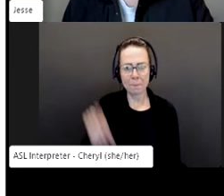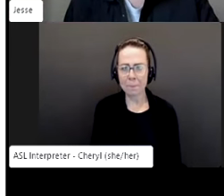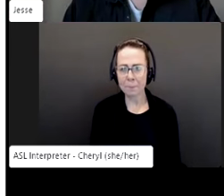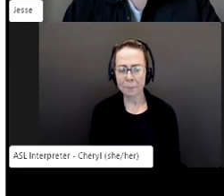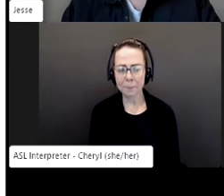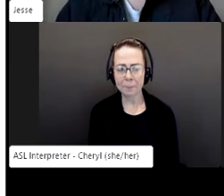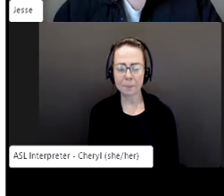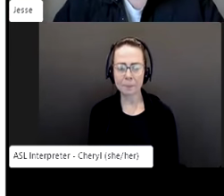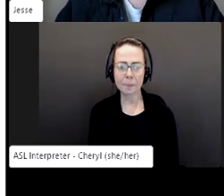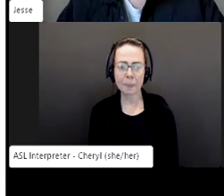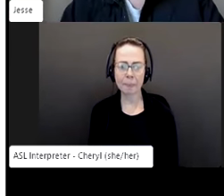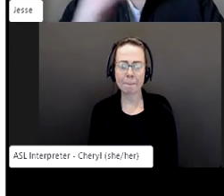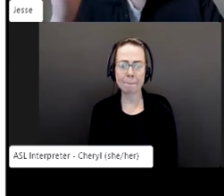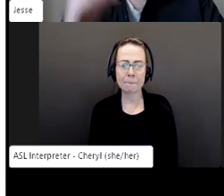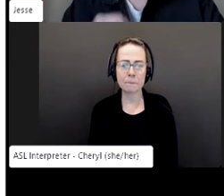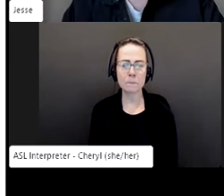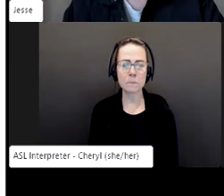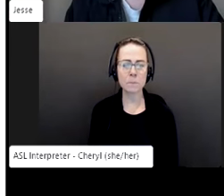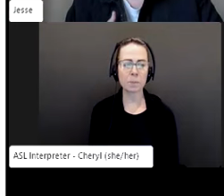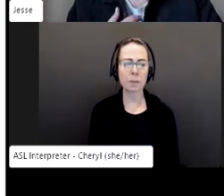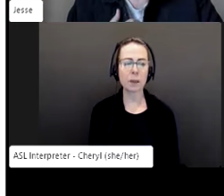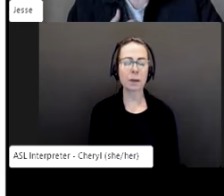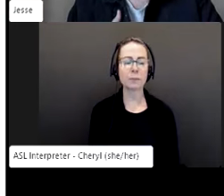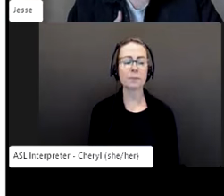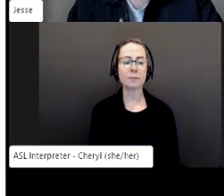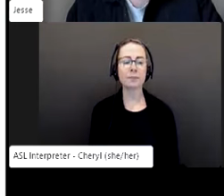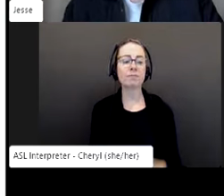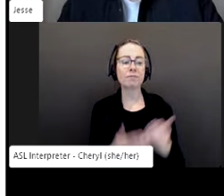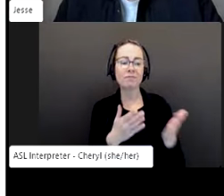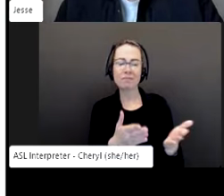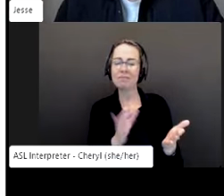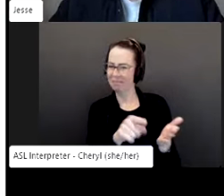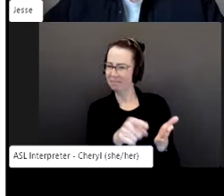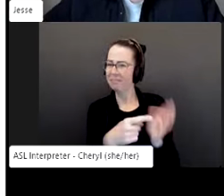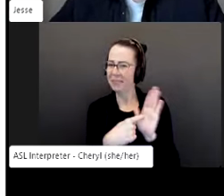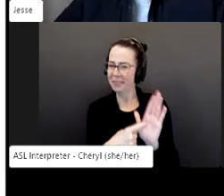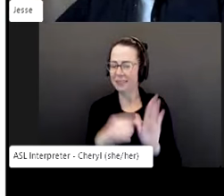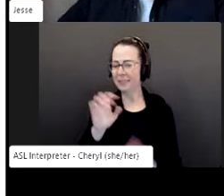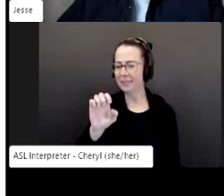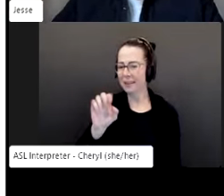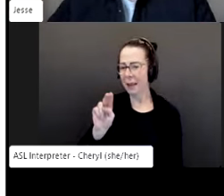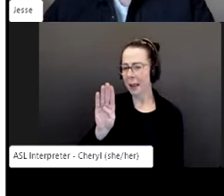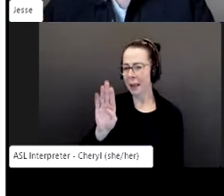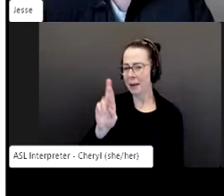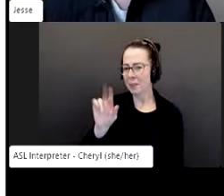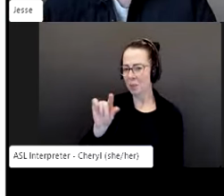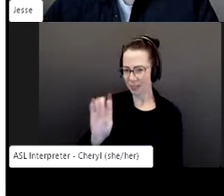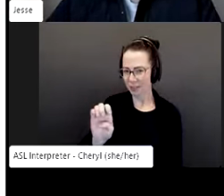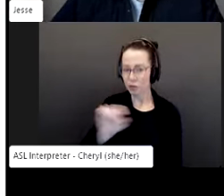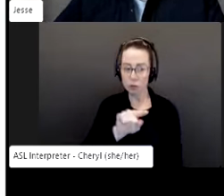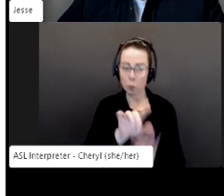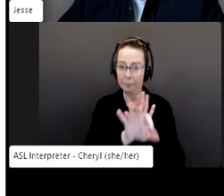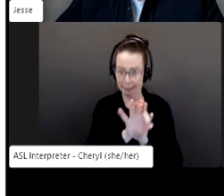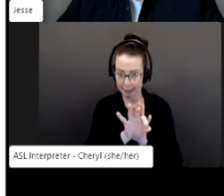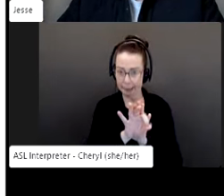And once you decide that you want to do that, here in this case, it was for an Enbridge bill, you would select the person that you want to pay. You would